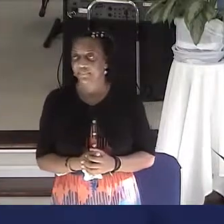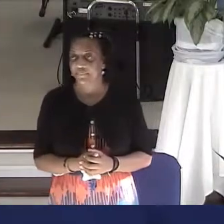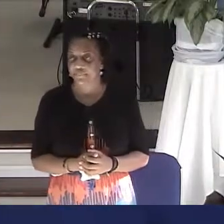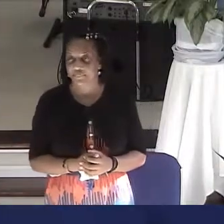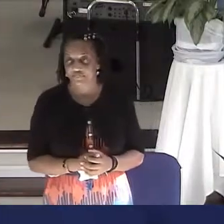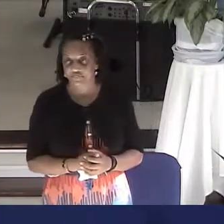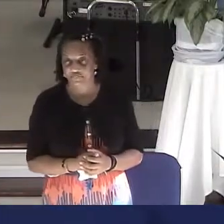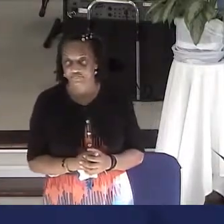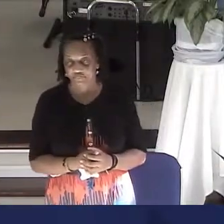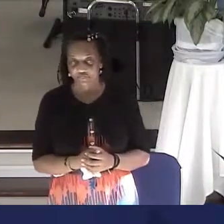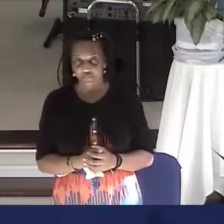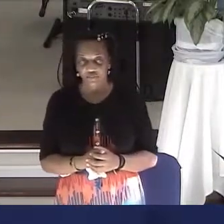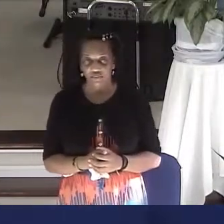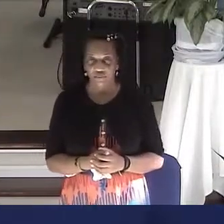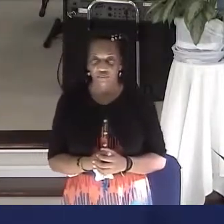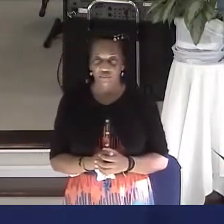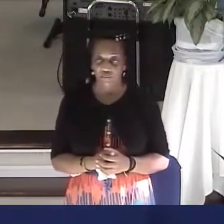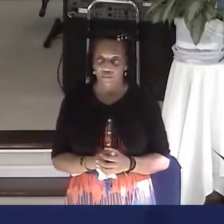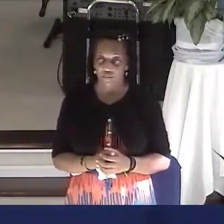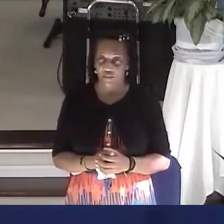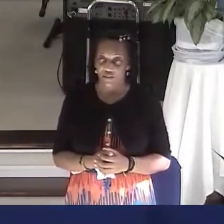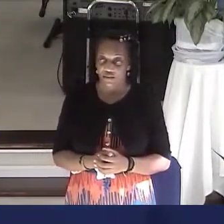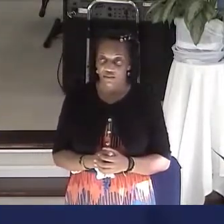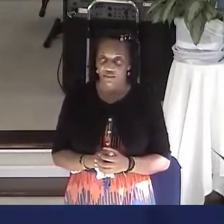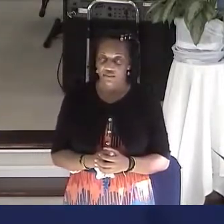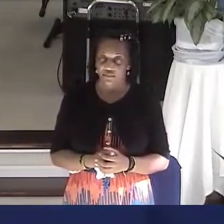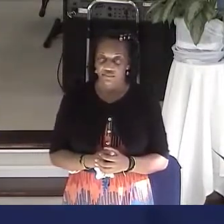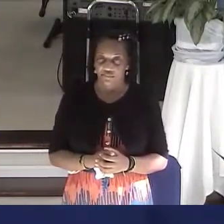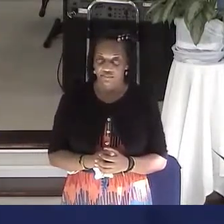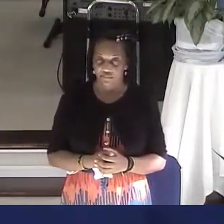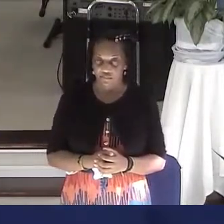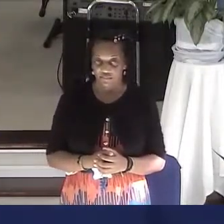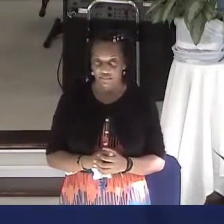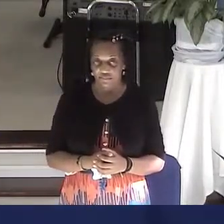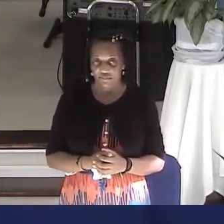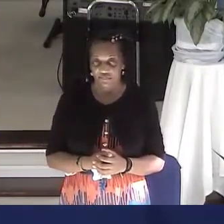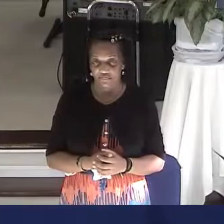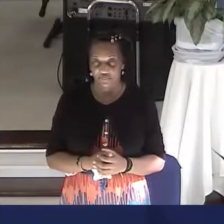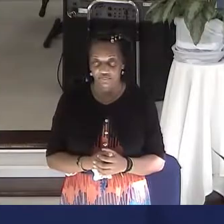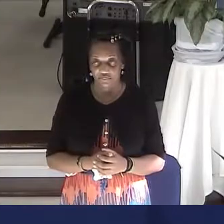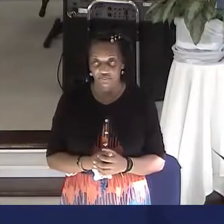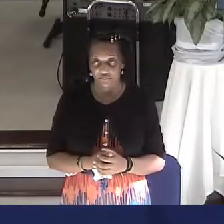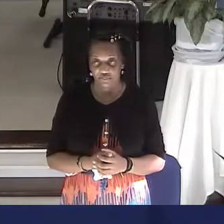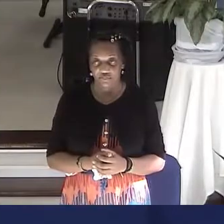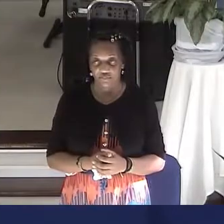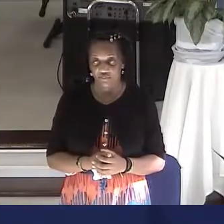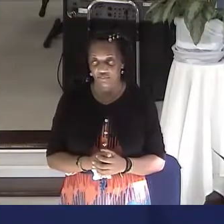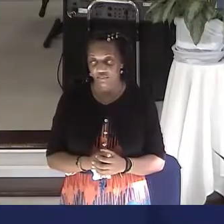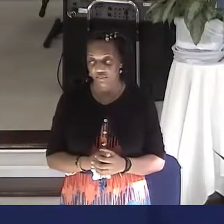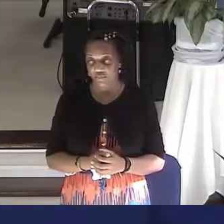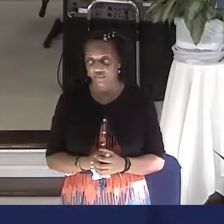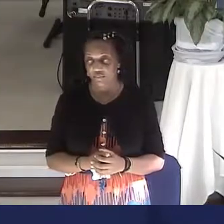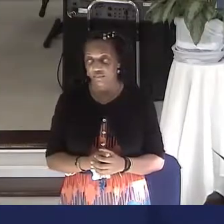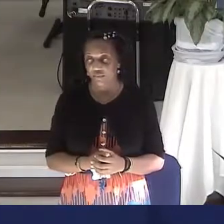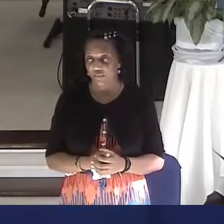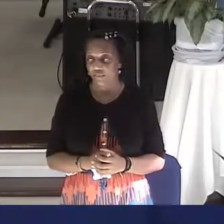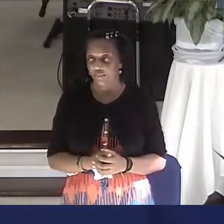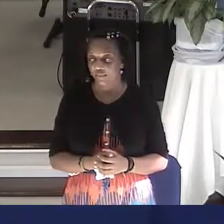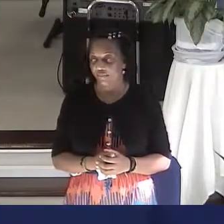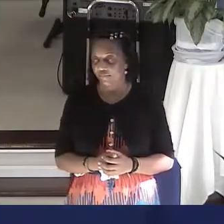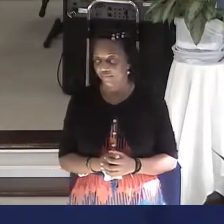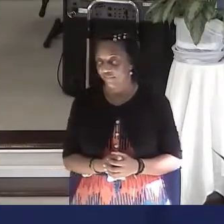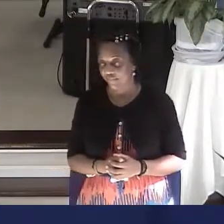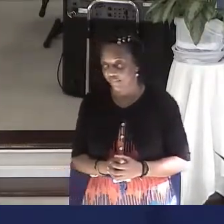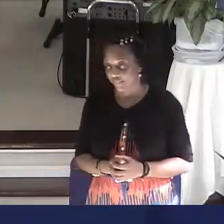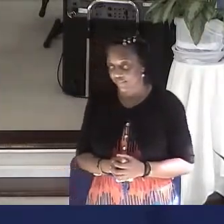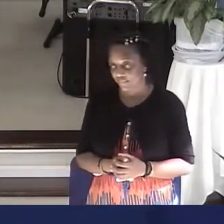hands, when you put the fire, you're increasing the likelihood of the word of God going out, because you're breaking the YouTube algorithm. So